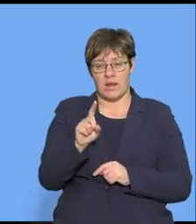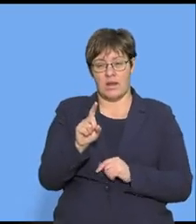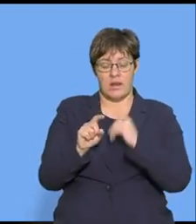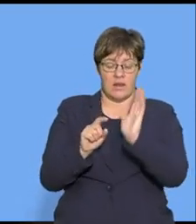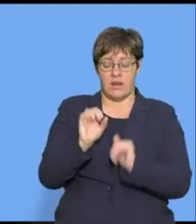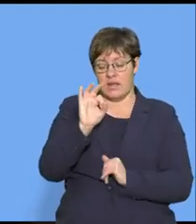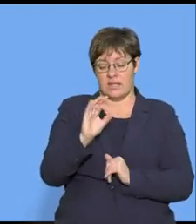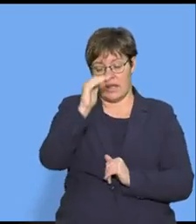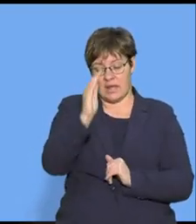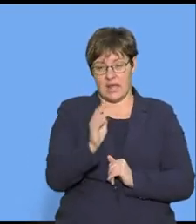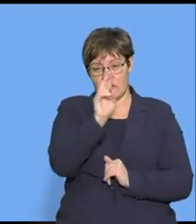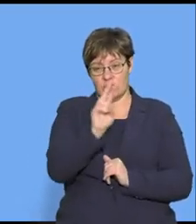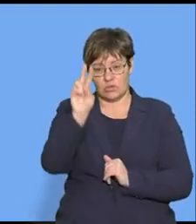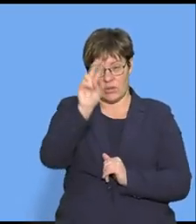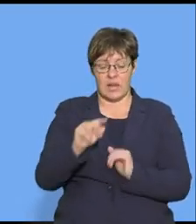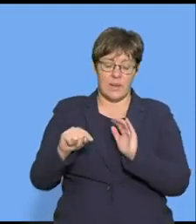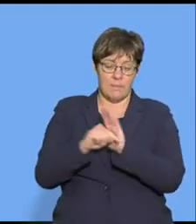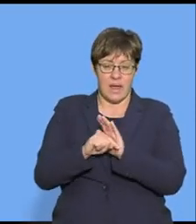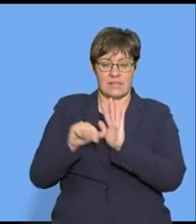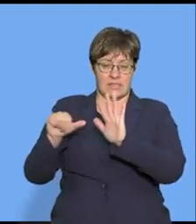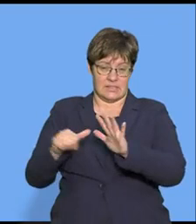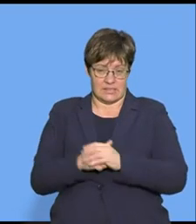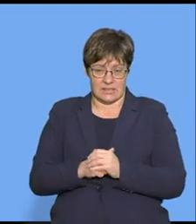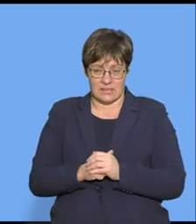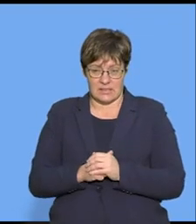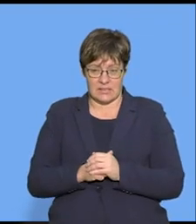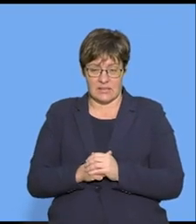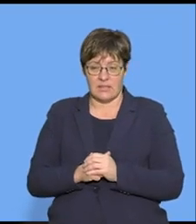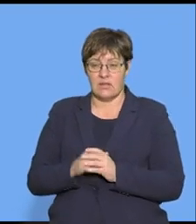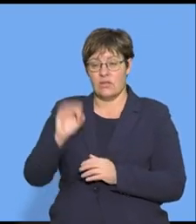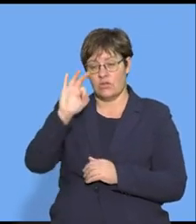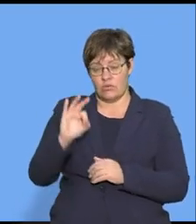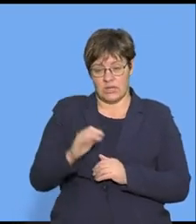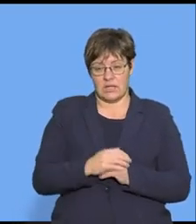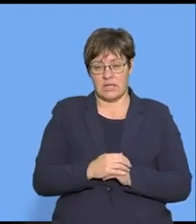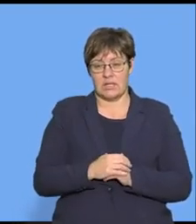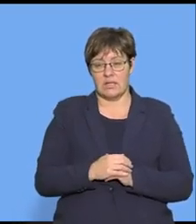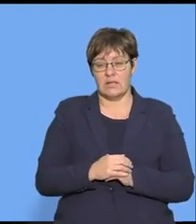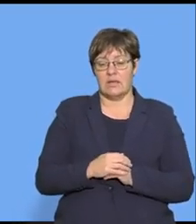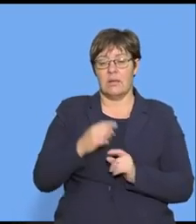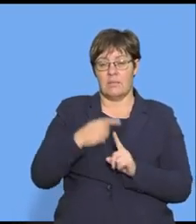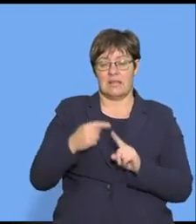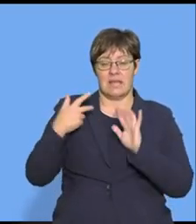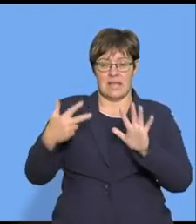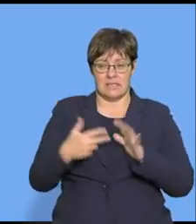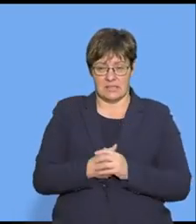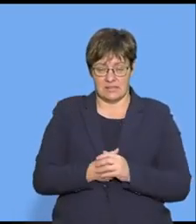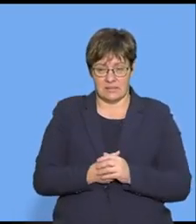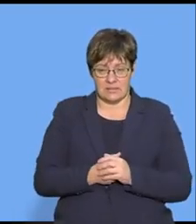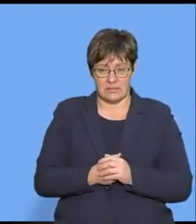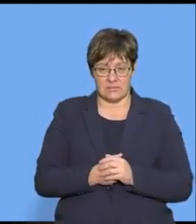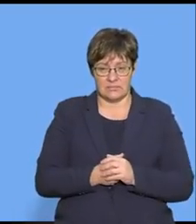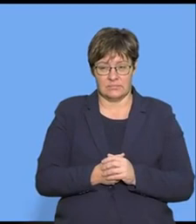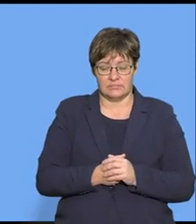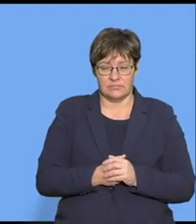squared minus 6 into 3 plus 8. Just remember the values of a, b, and